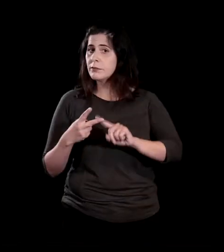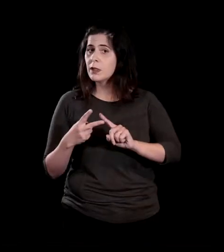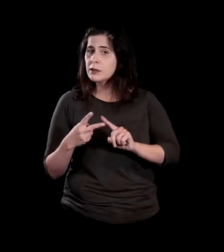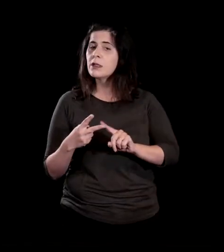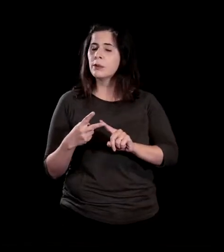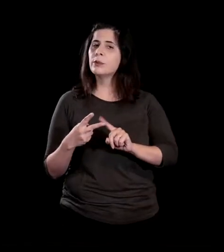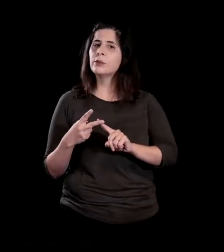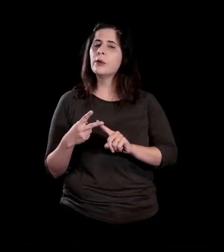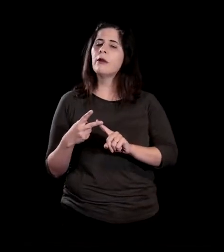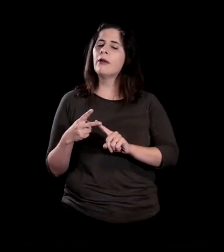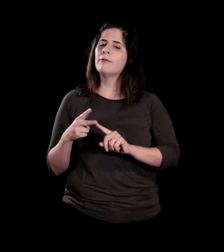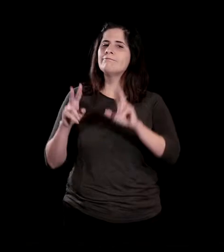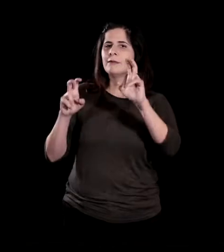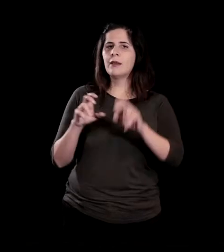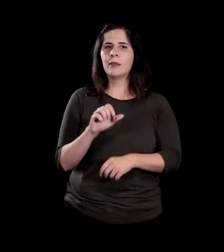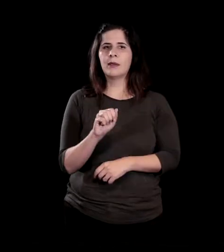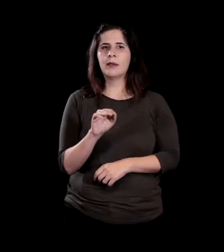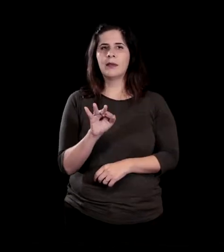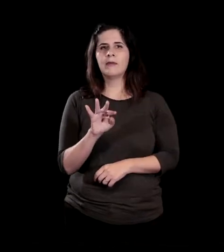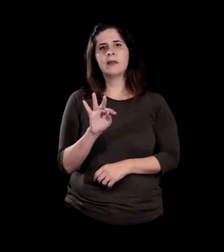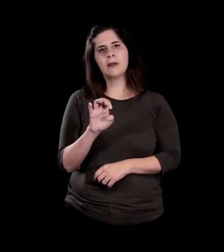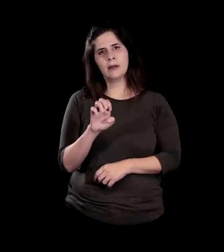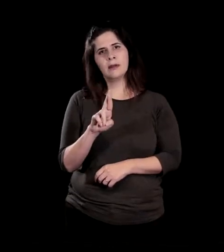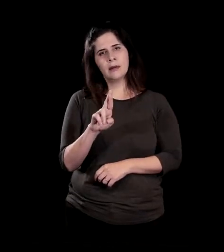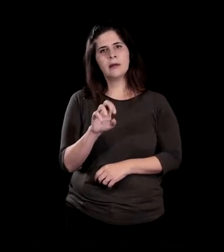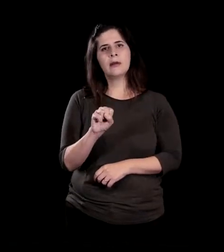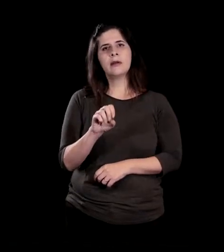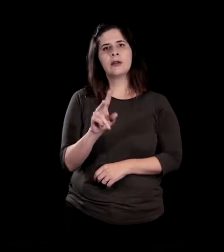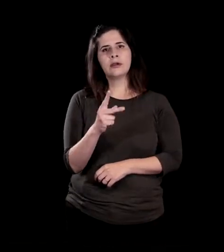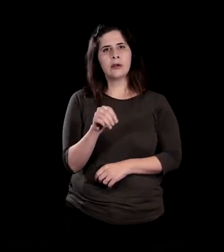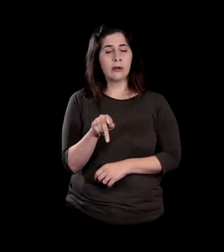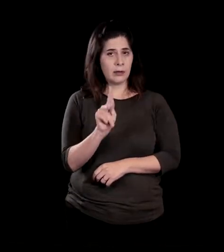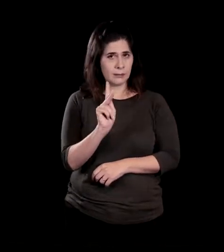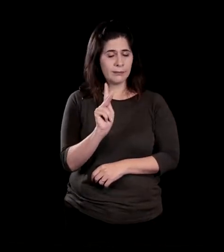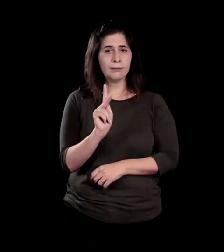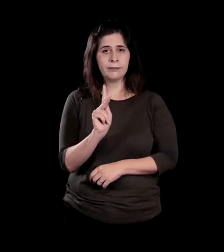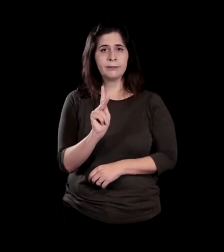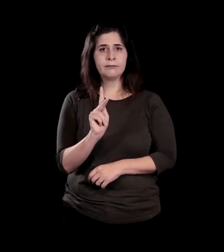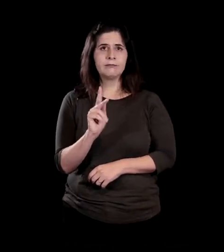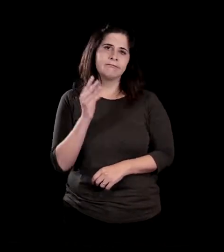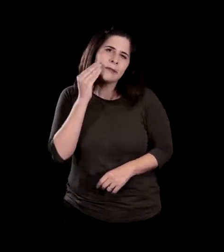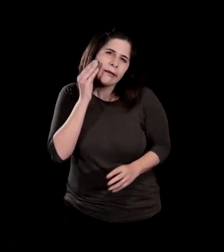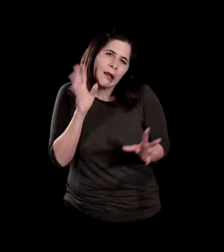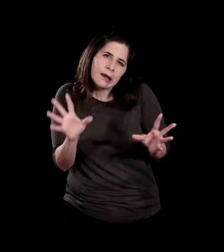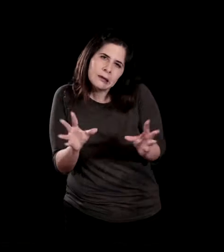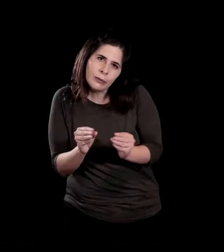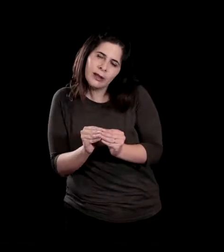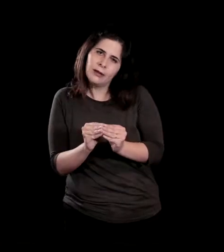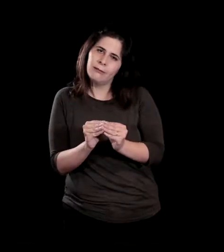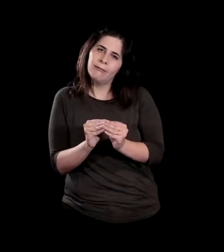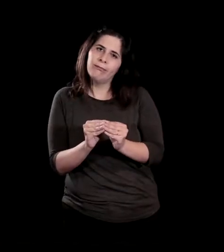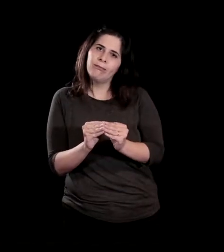The second piece is Aftershock, and Aftershock is to make the story